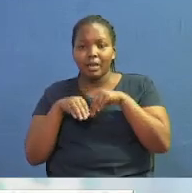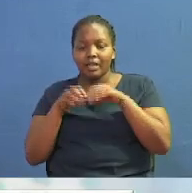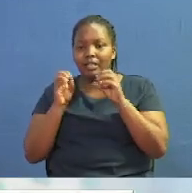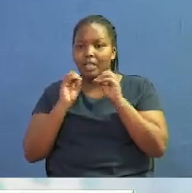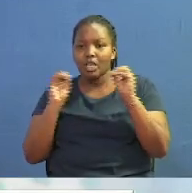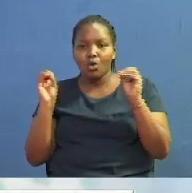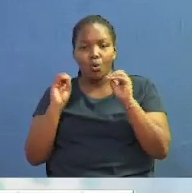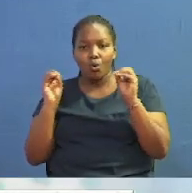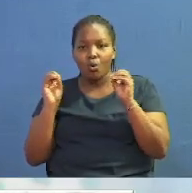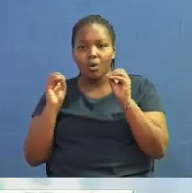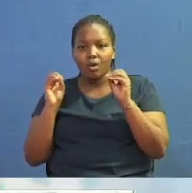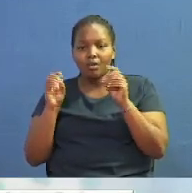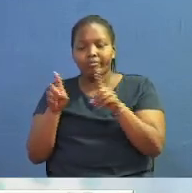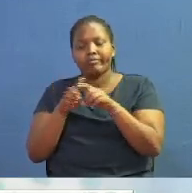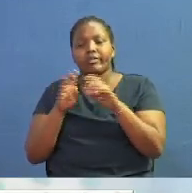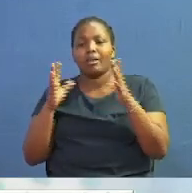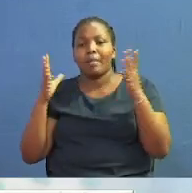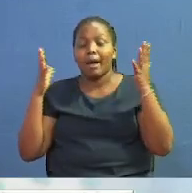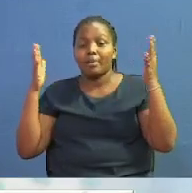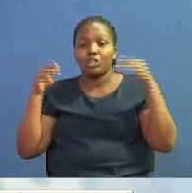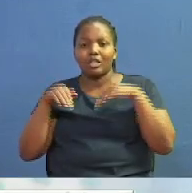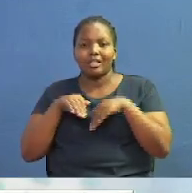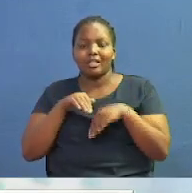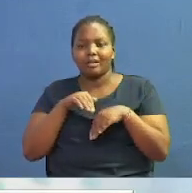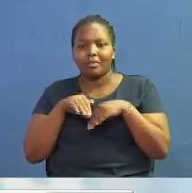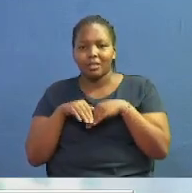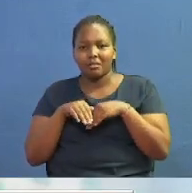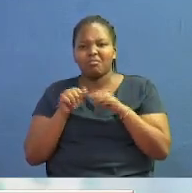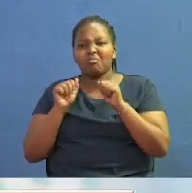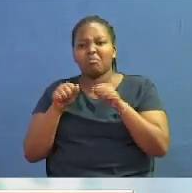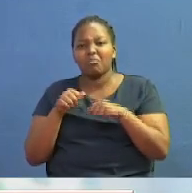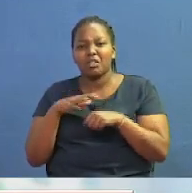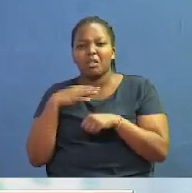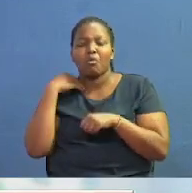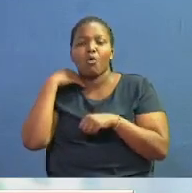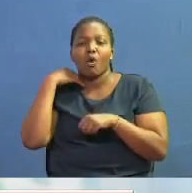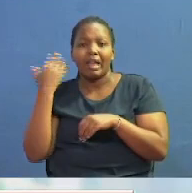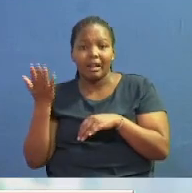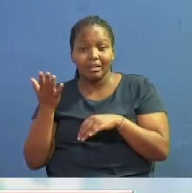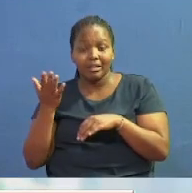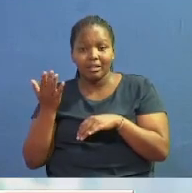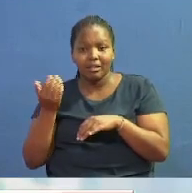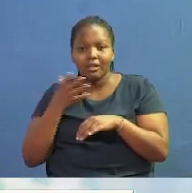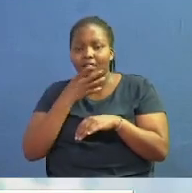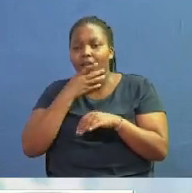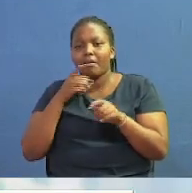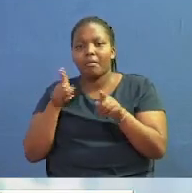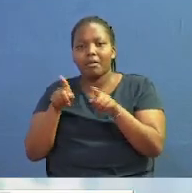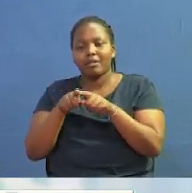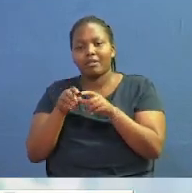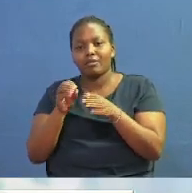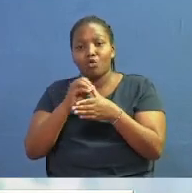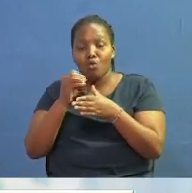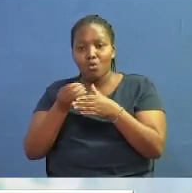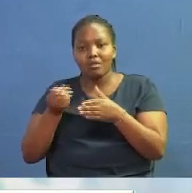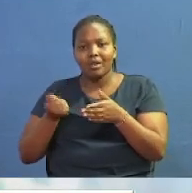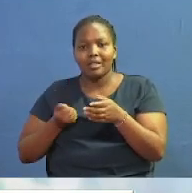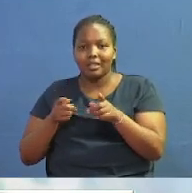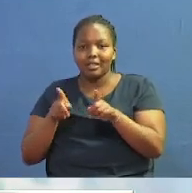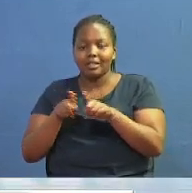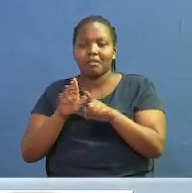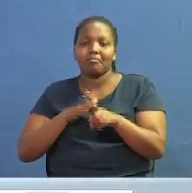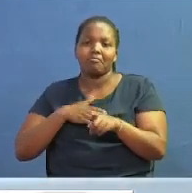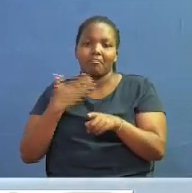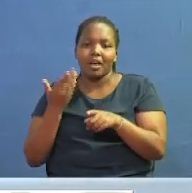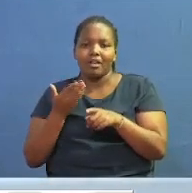and appreciate disability, then I will hate my brother or my sister because they have a disability. And so the more